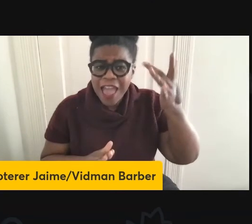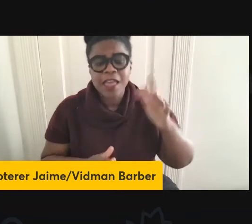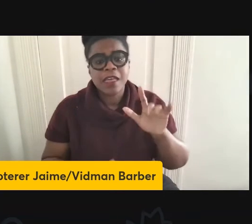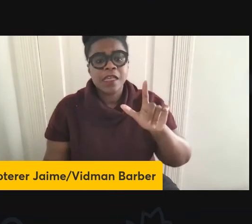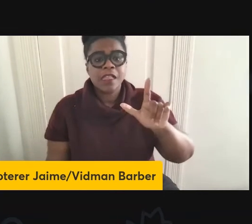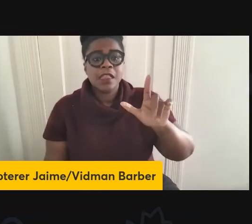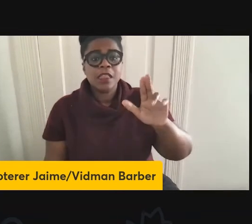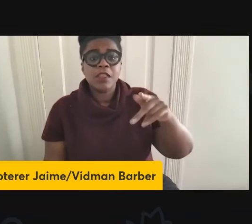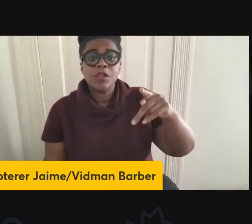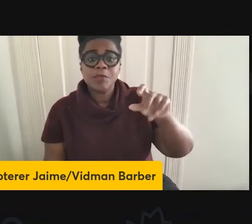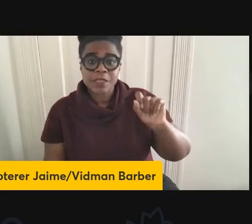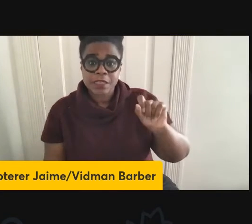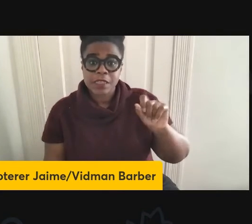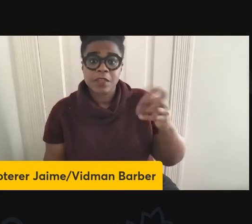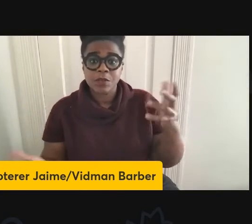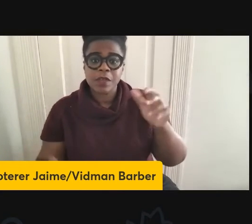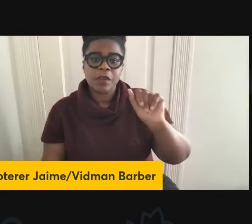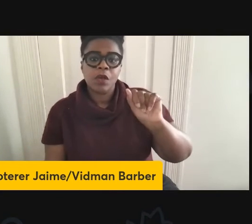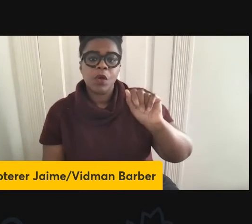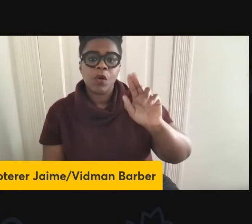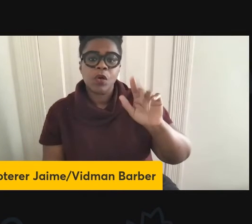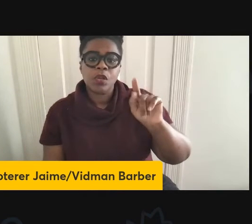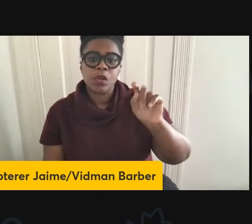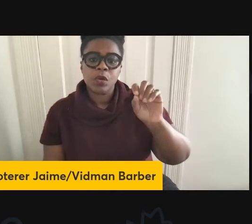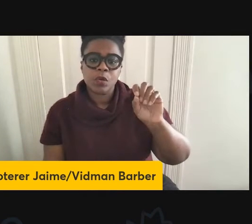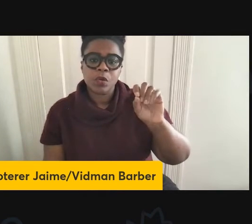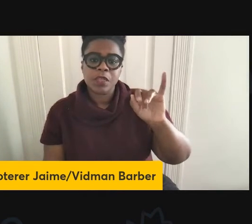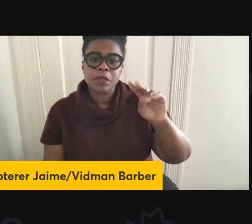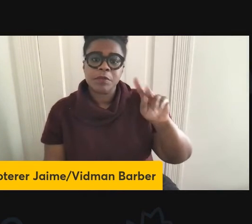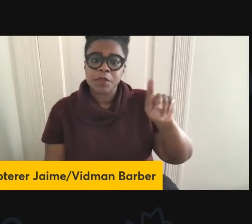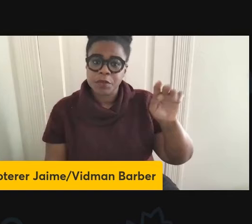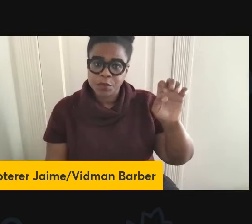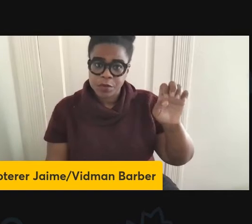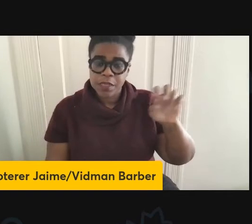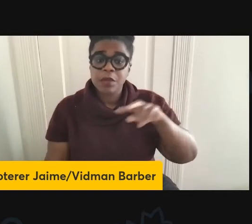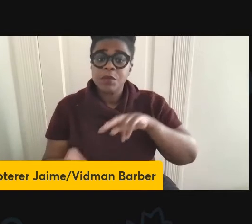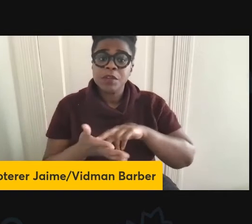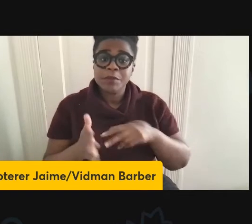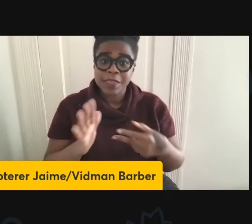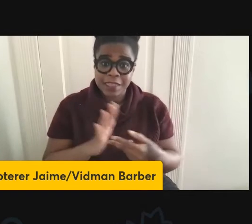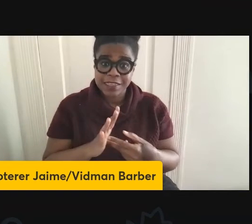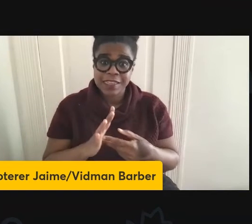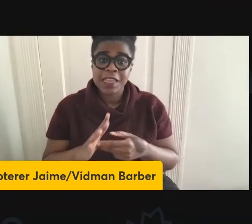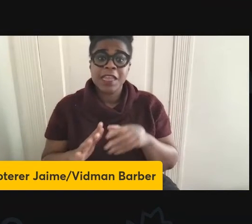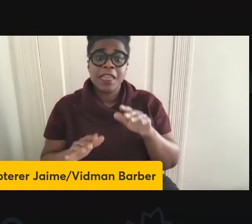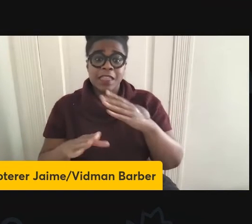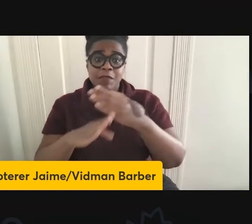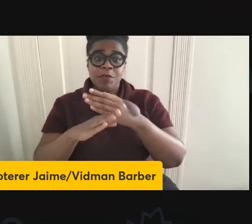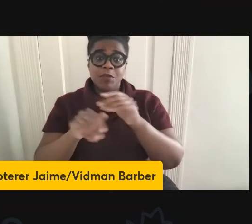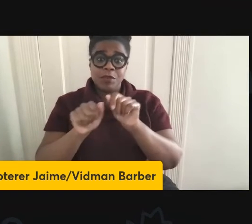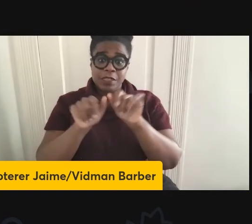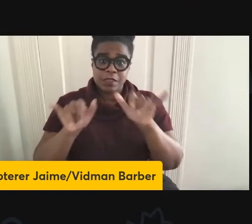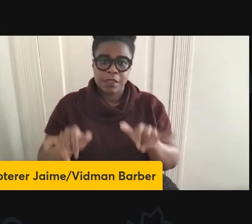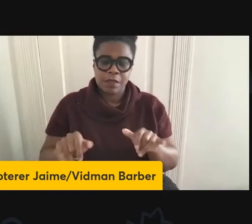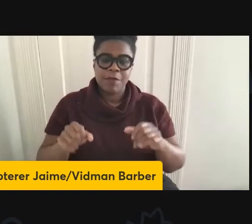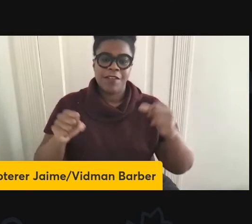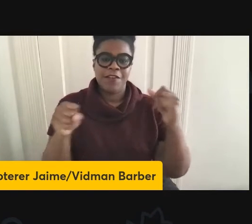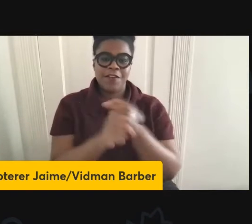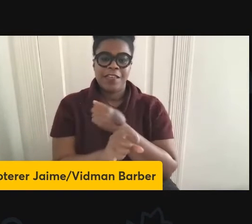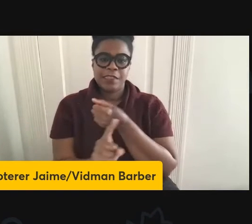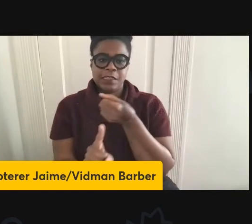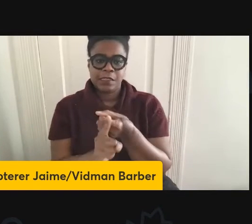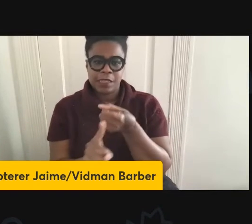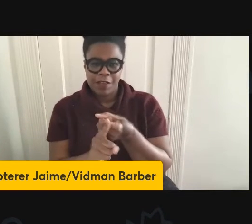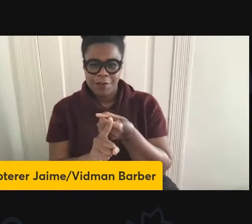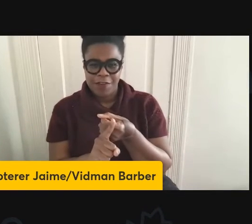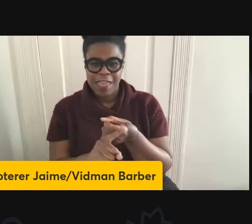an autoimmune disease, which basically means a disease where the immune system fights against itself. It has